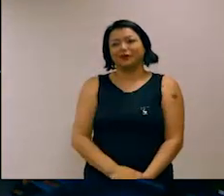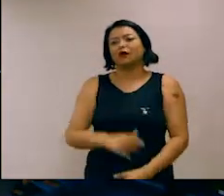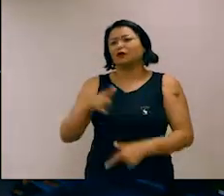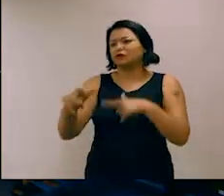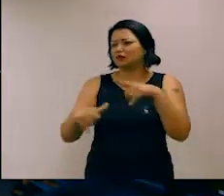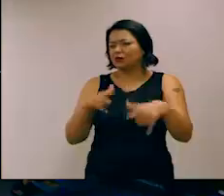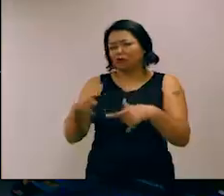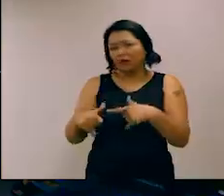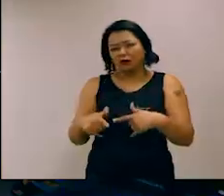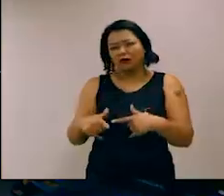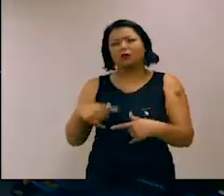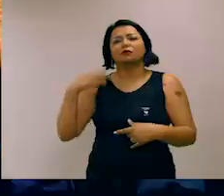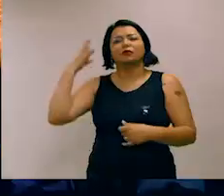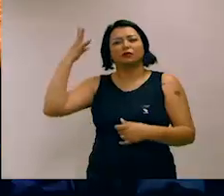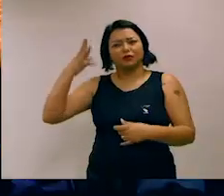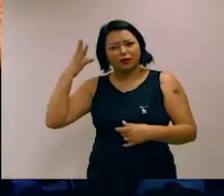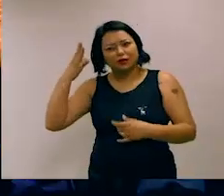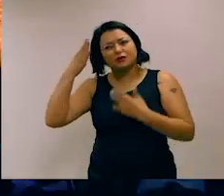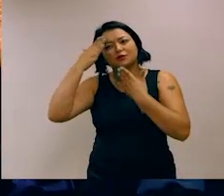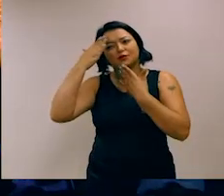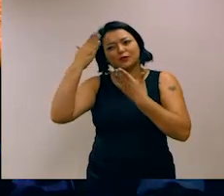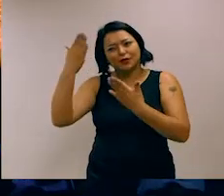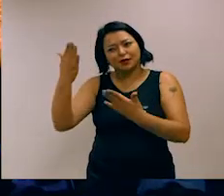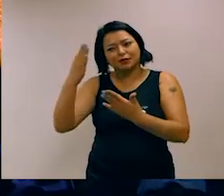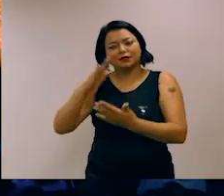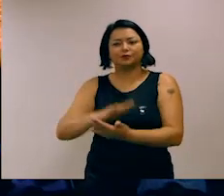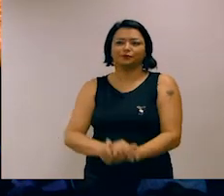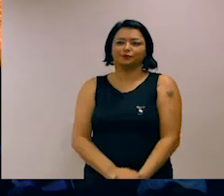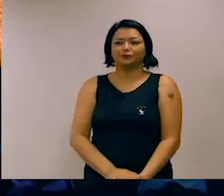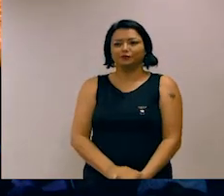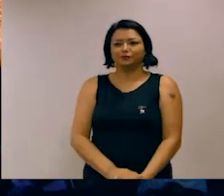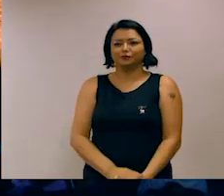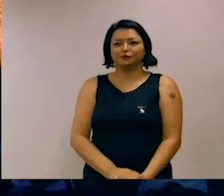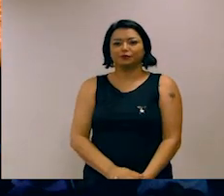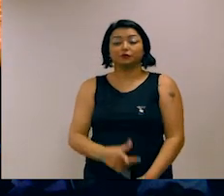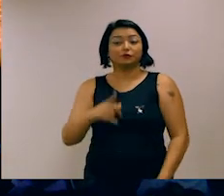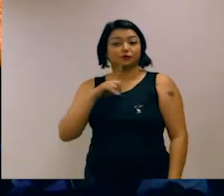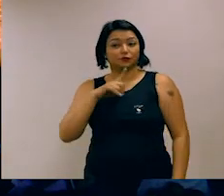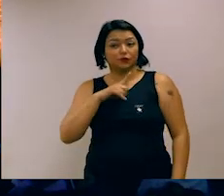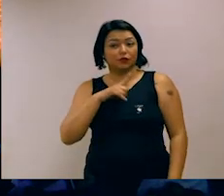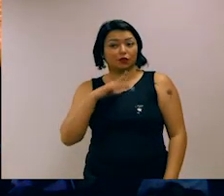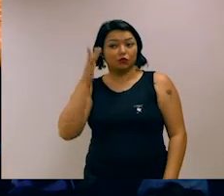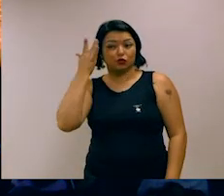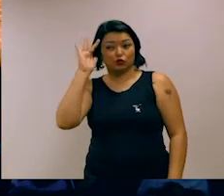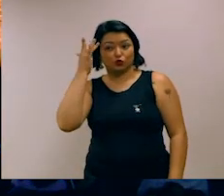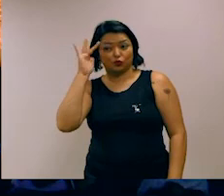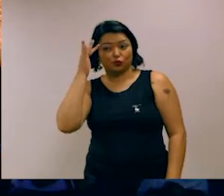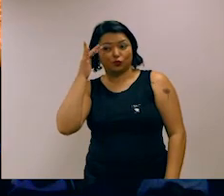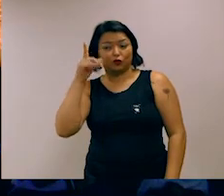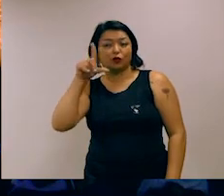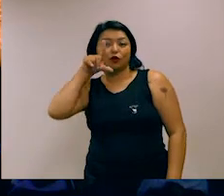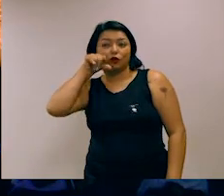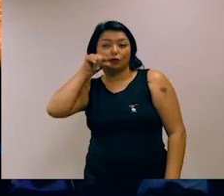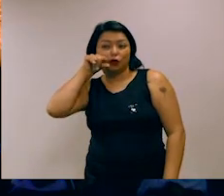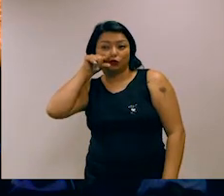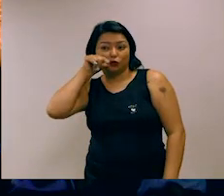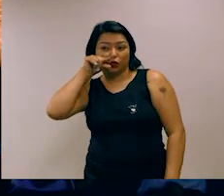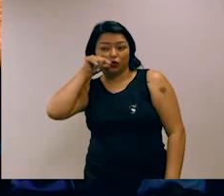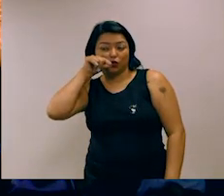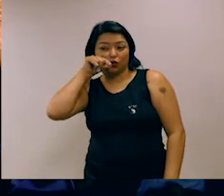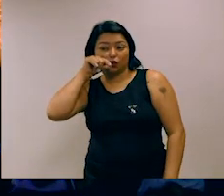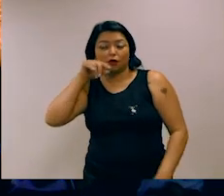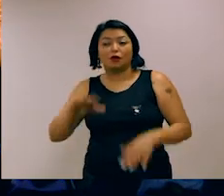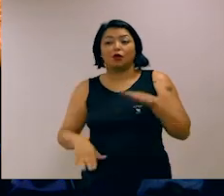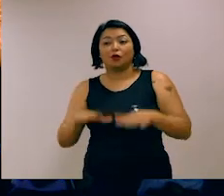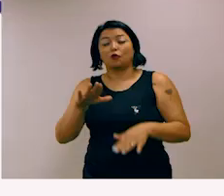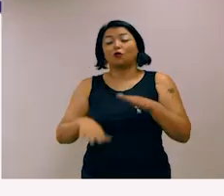Thank you for the work that you do. Thank you. Well, ladies and gentlemen, we have some questions